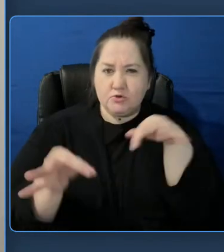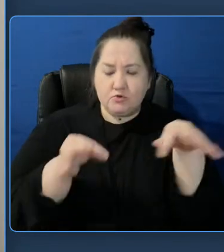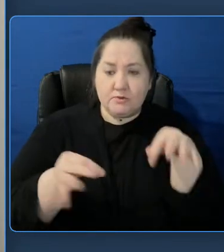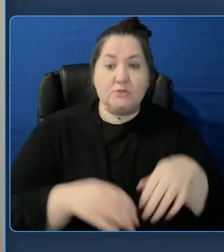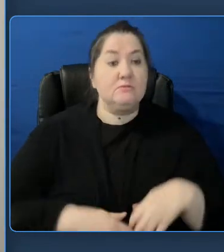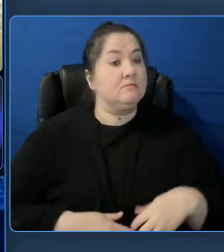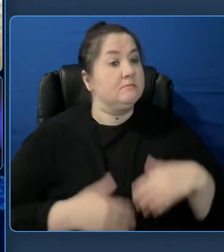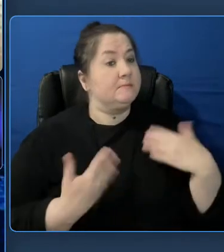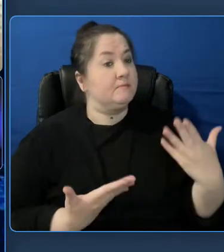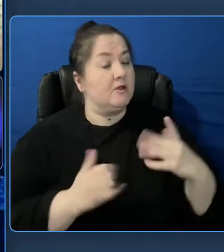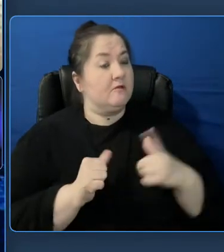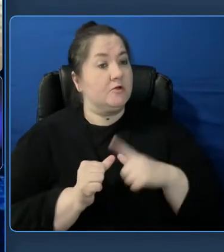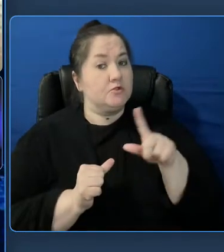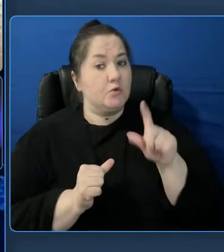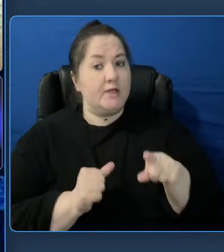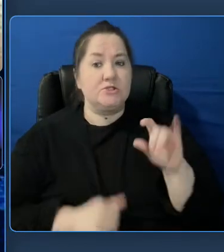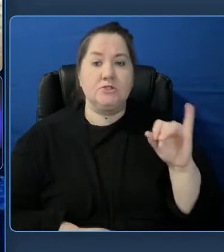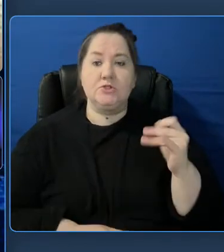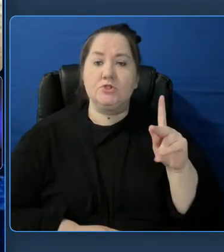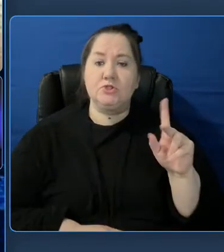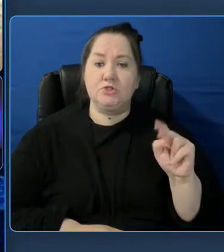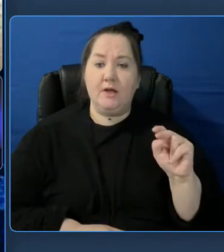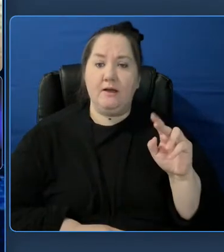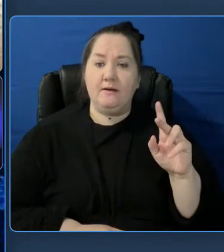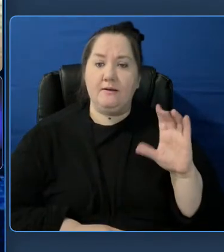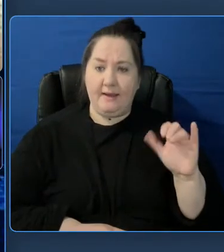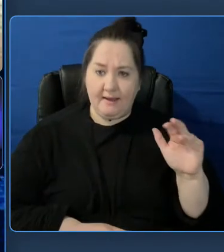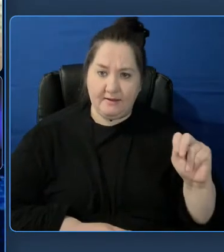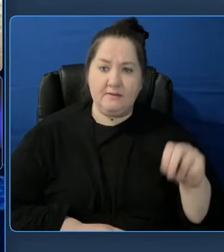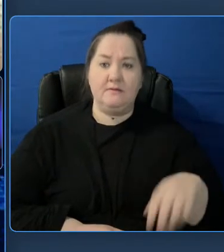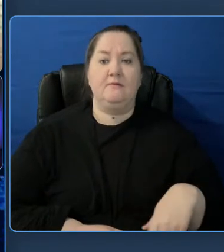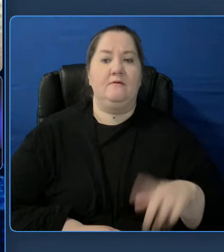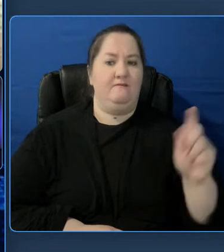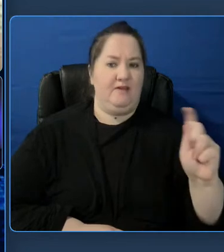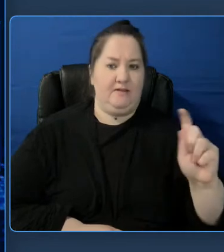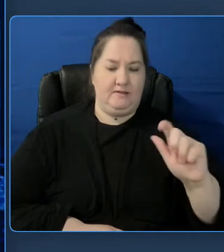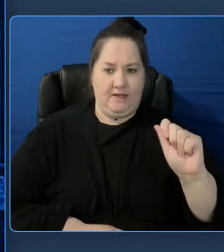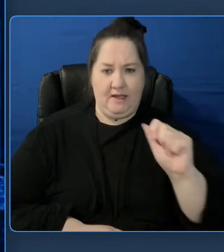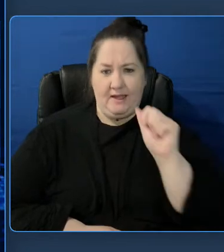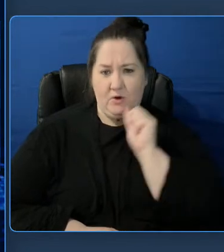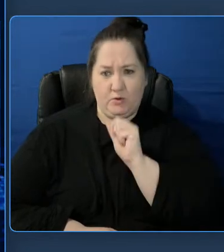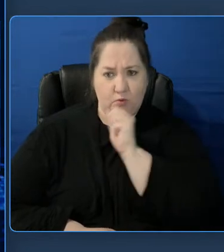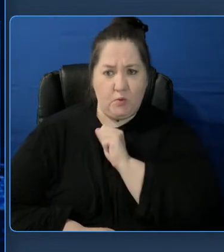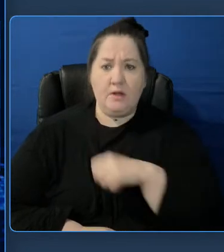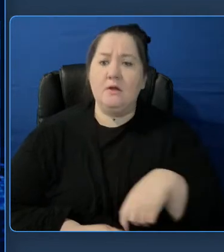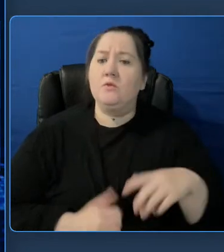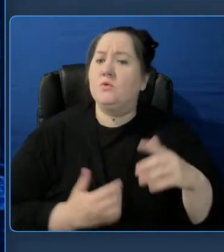you, Laura. First in from Jack Cannon in Phoenix, Arizona. Thoughts on the new Sony